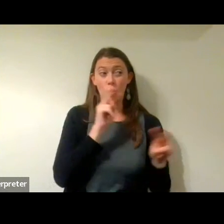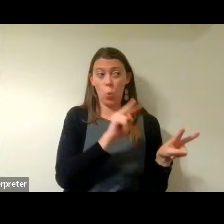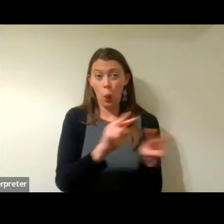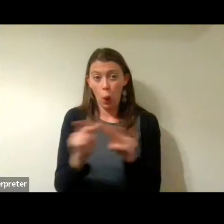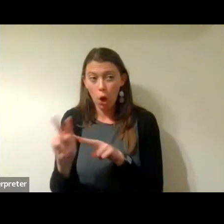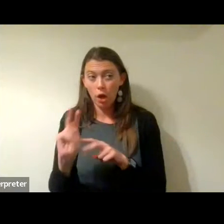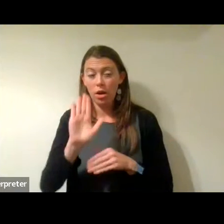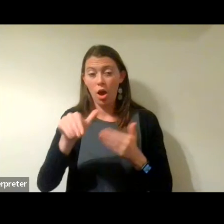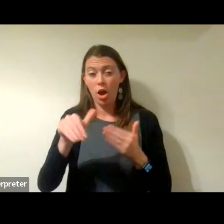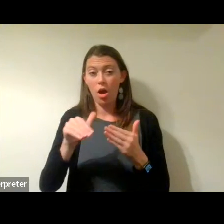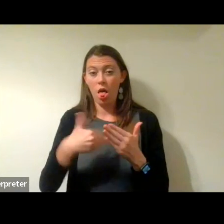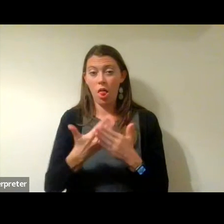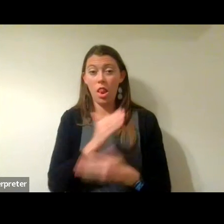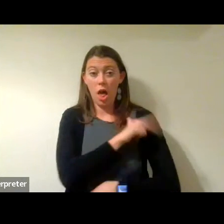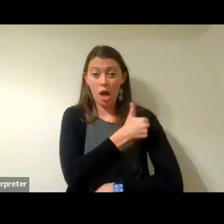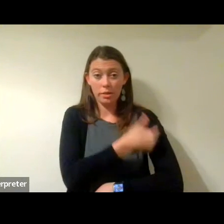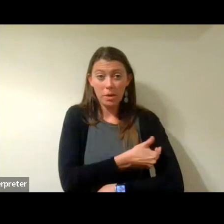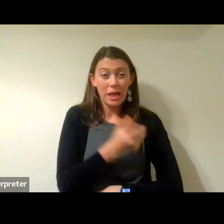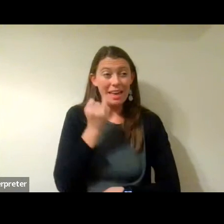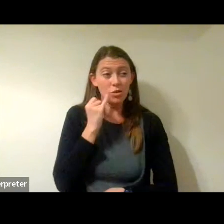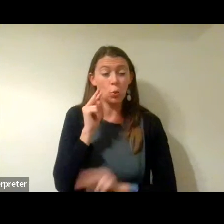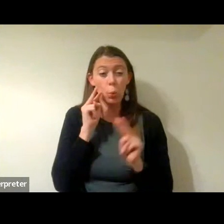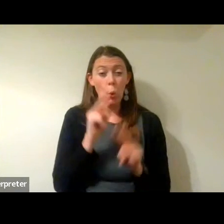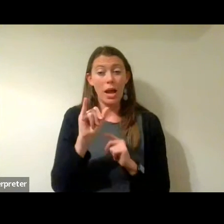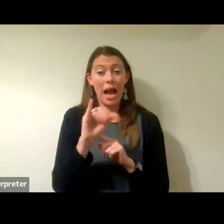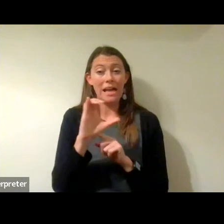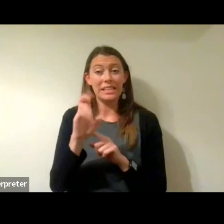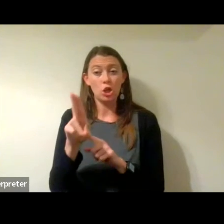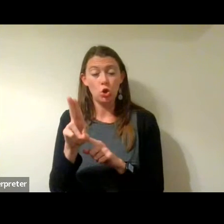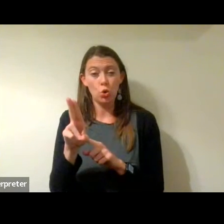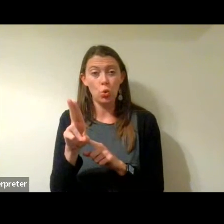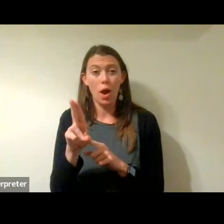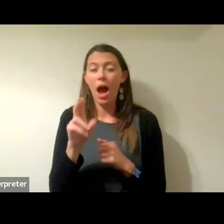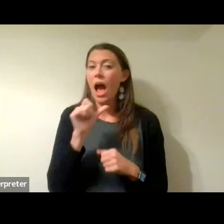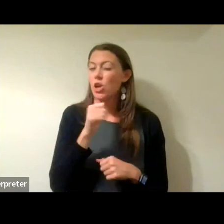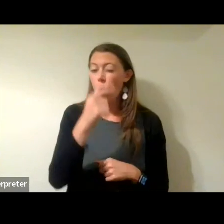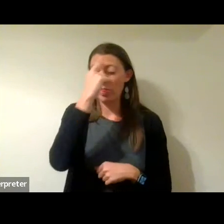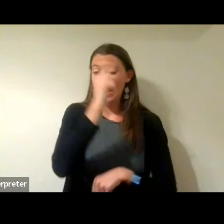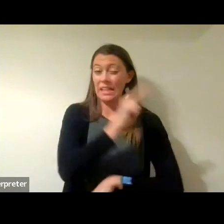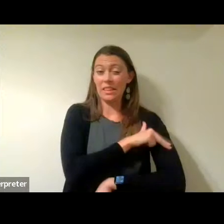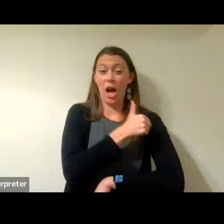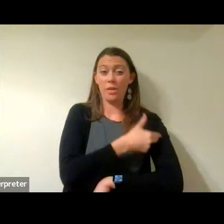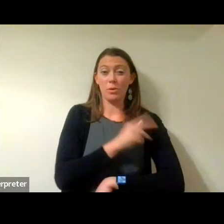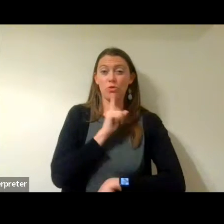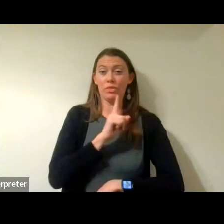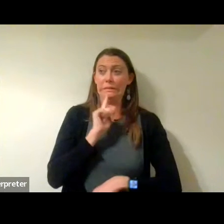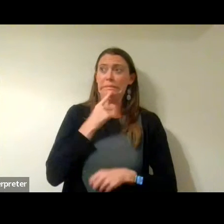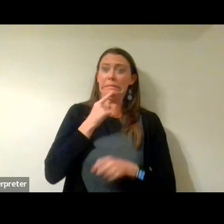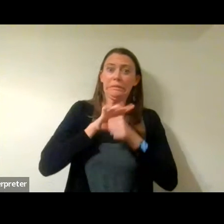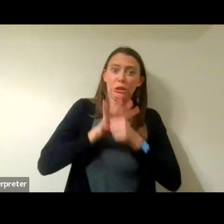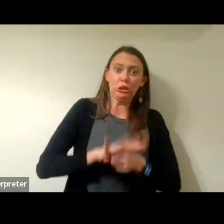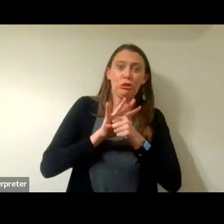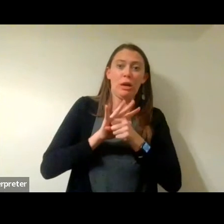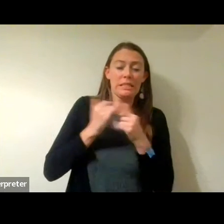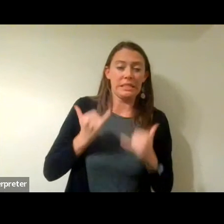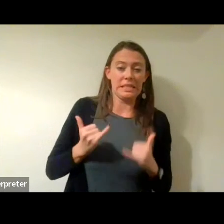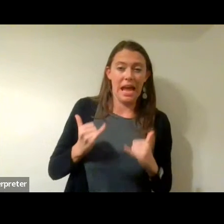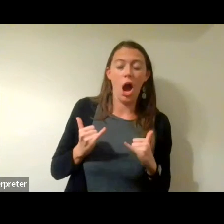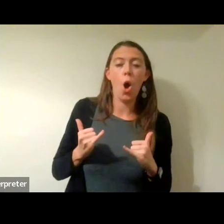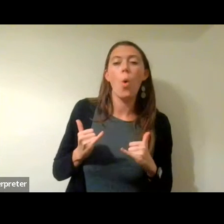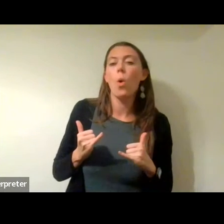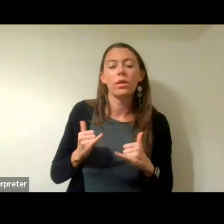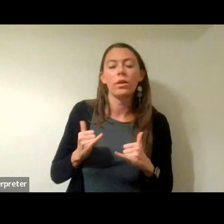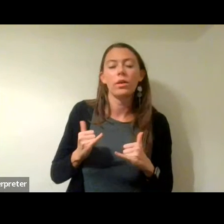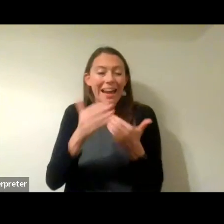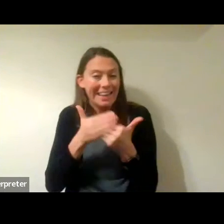unit numbers, our hospitals, I don't think are under strain, although I don't think it's easy yet. The numbers are still